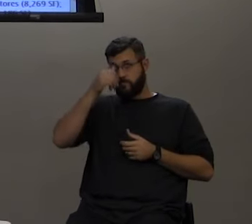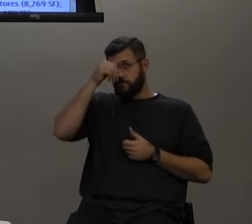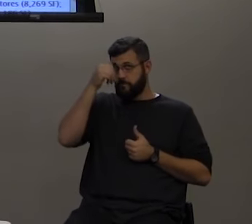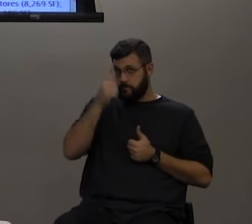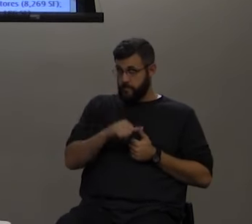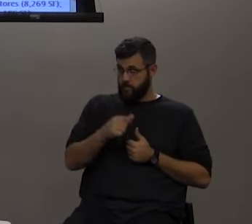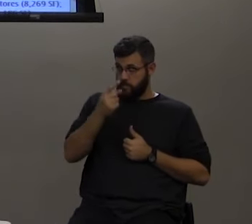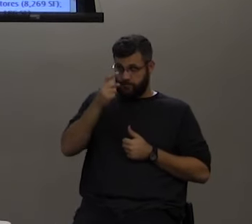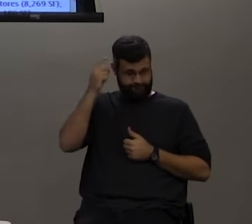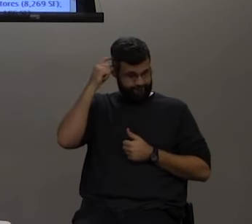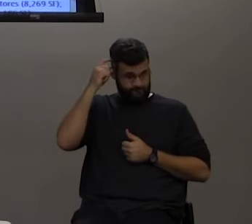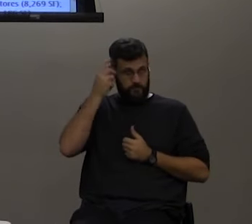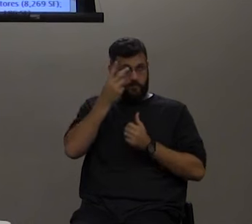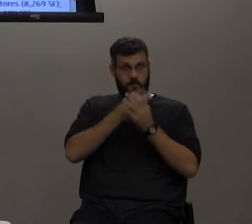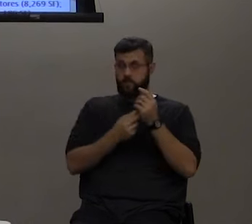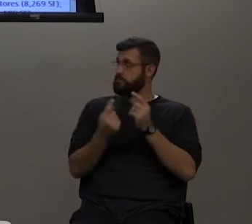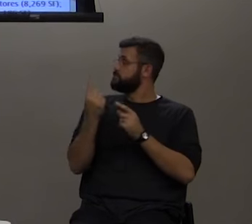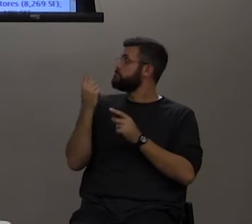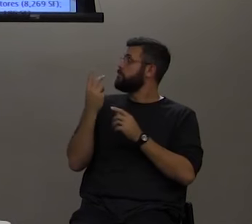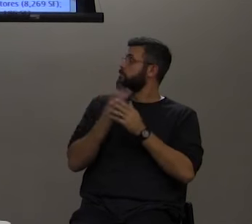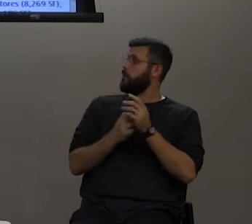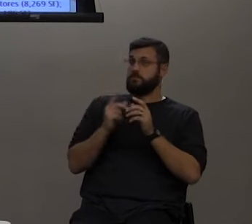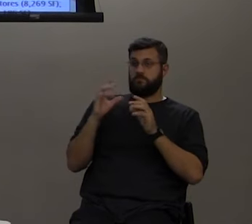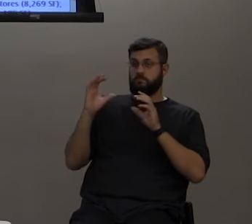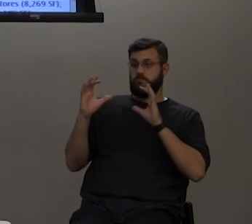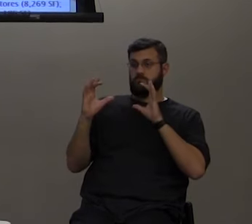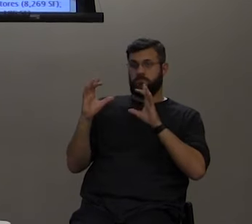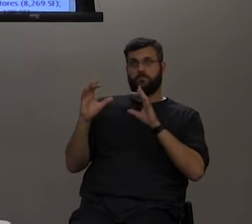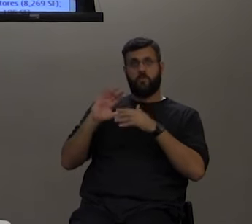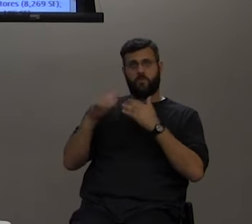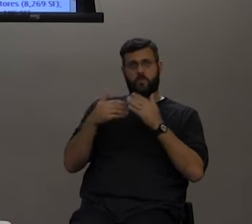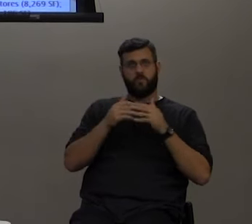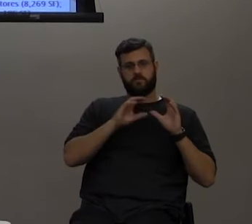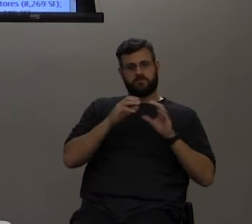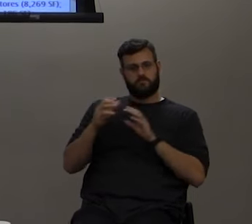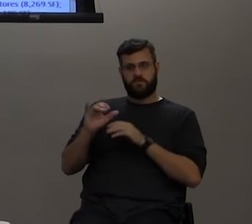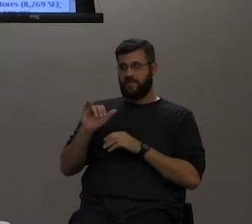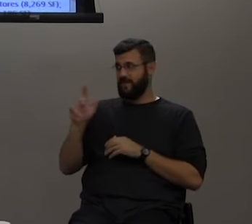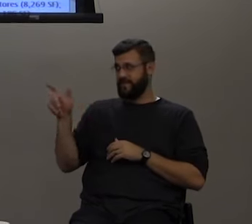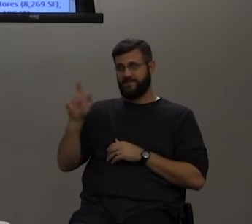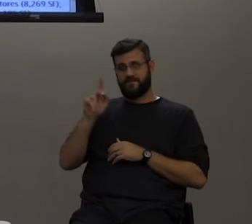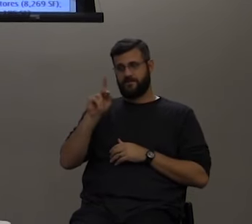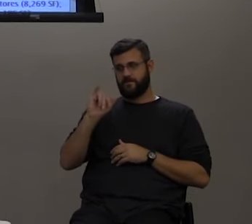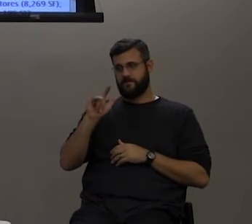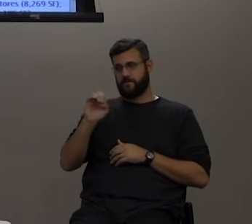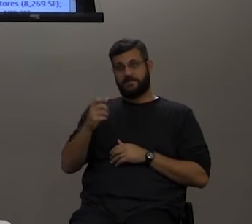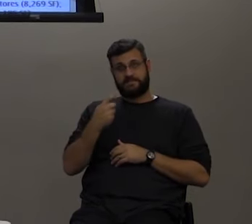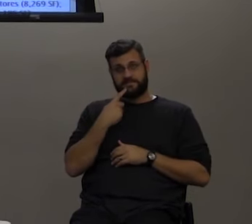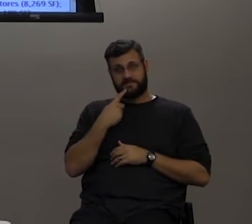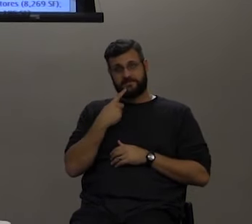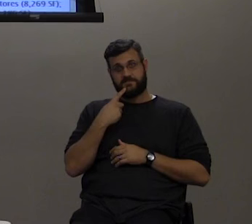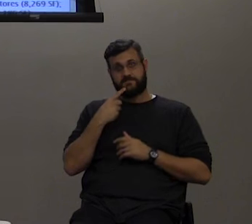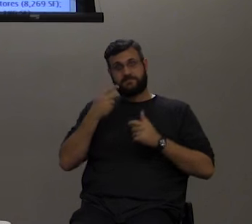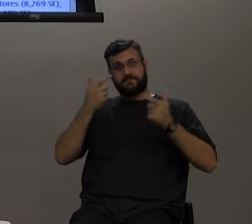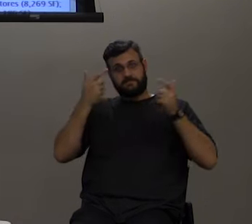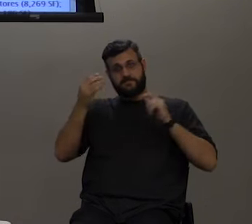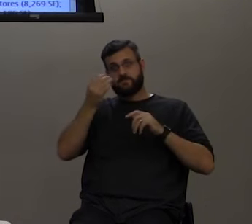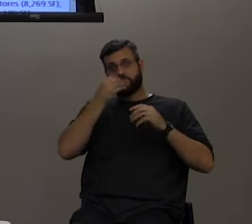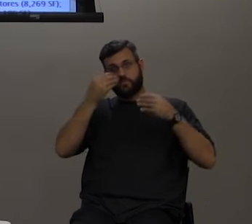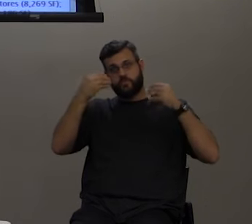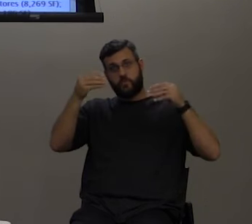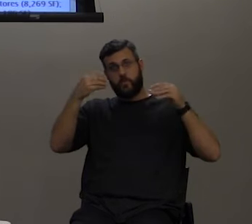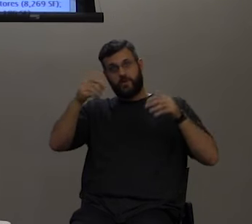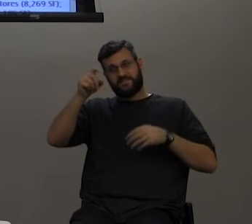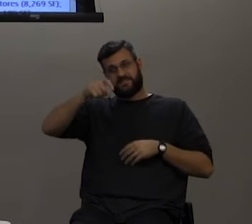mind really on both of these and in all of these categories is, as Kyle said, a large grocery store